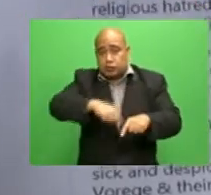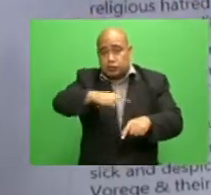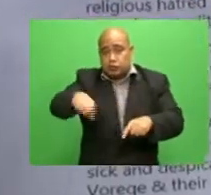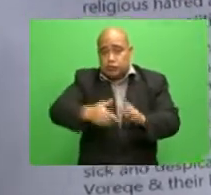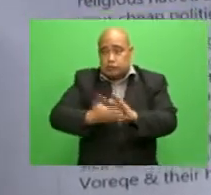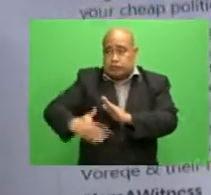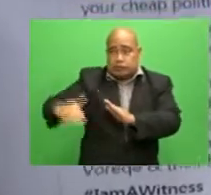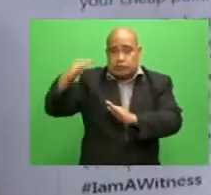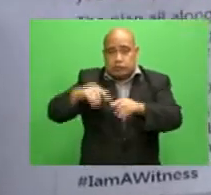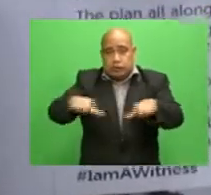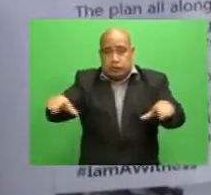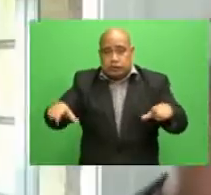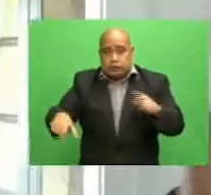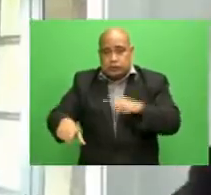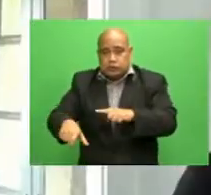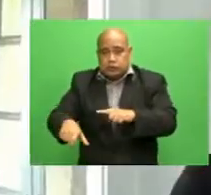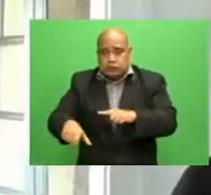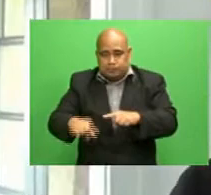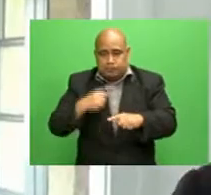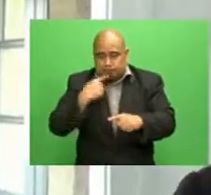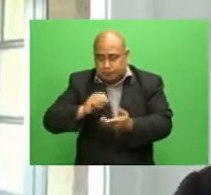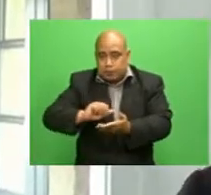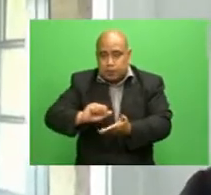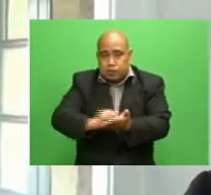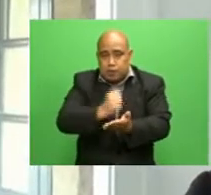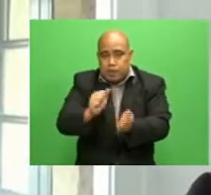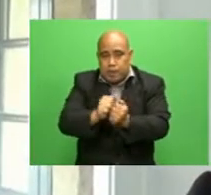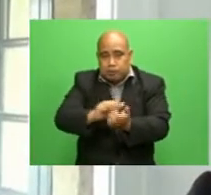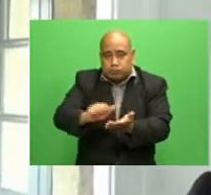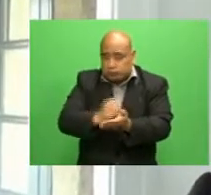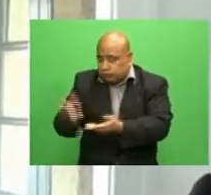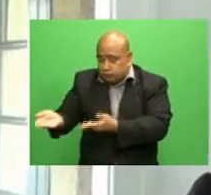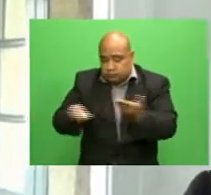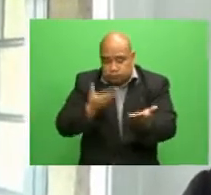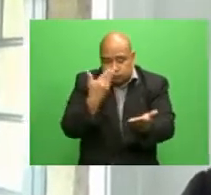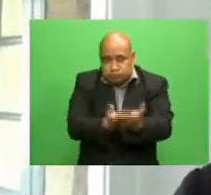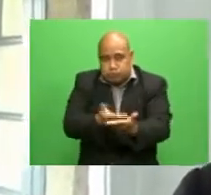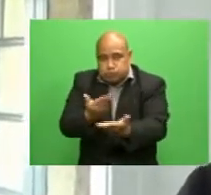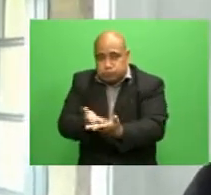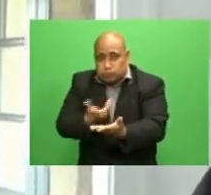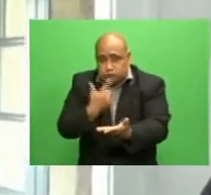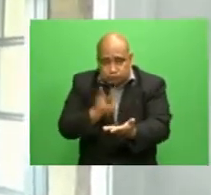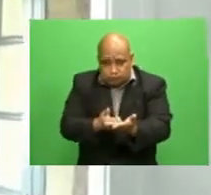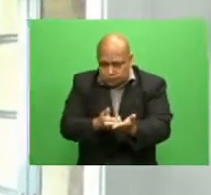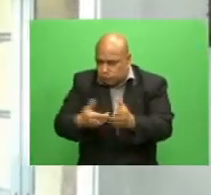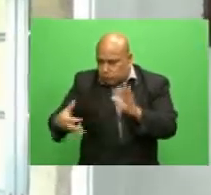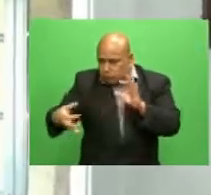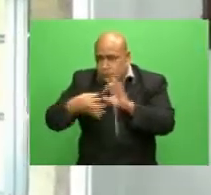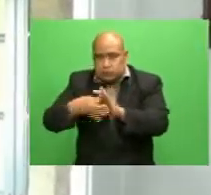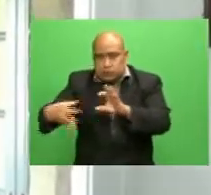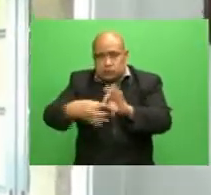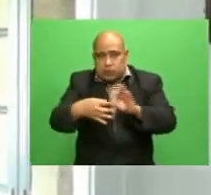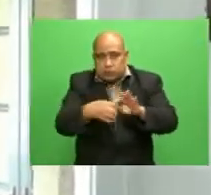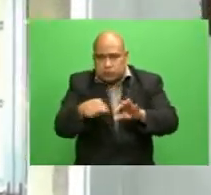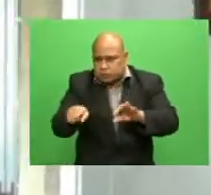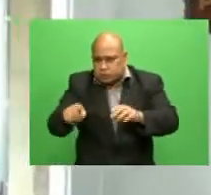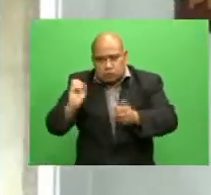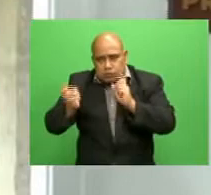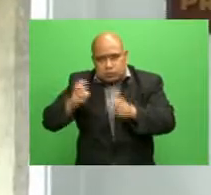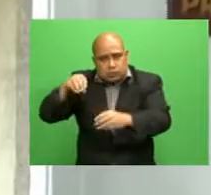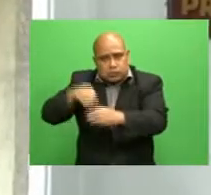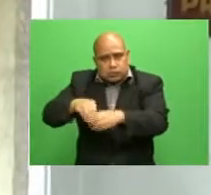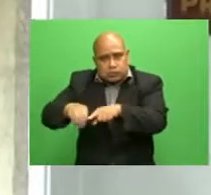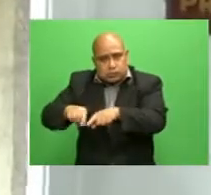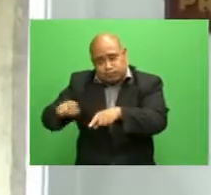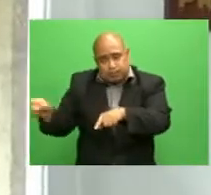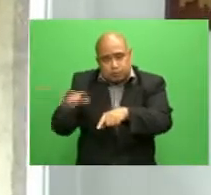to the printouts, saying this new evidence does not in any way relate to the matter before the court. Ravindra Singh says his conduct